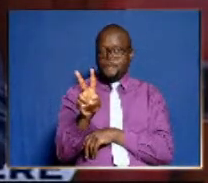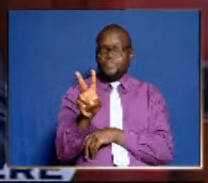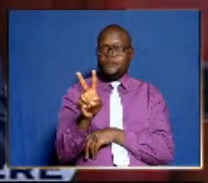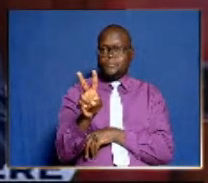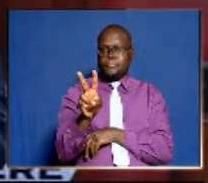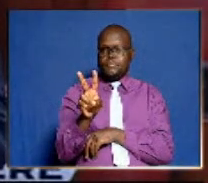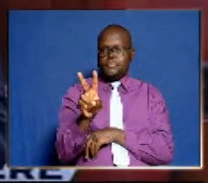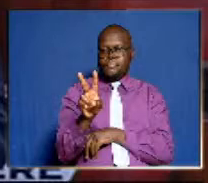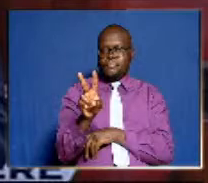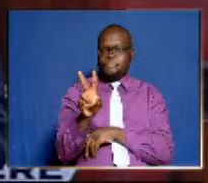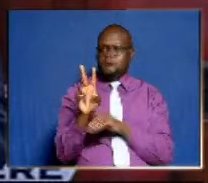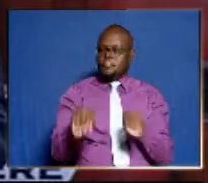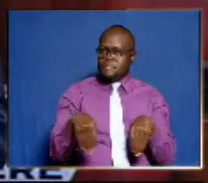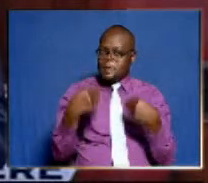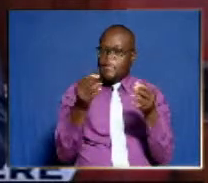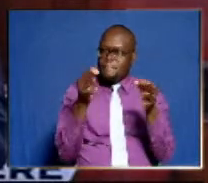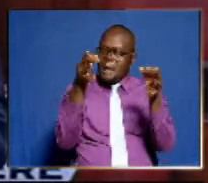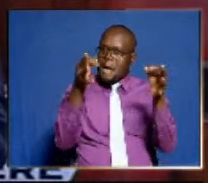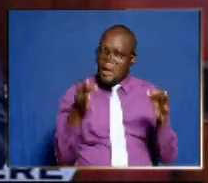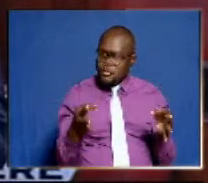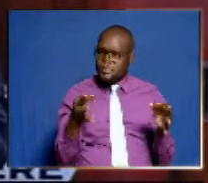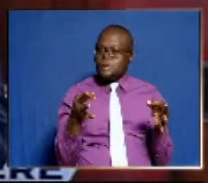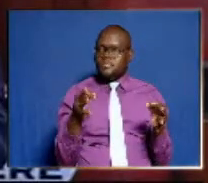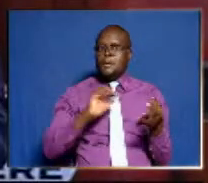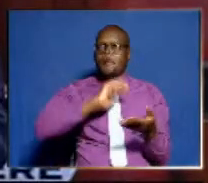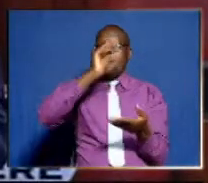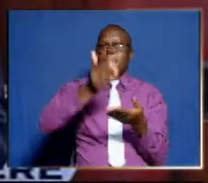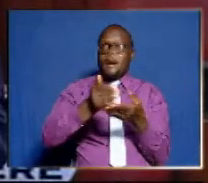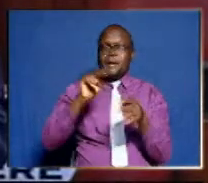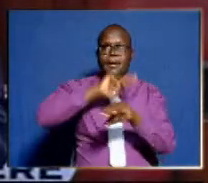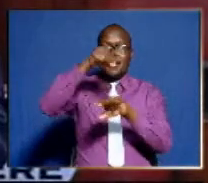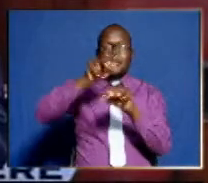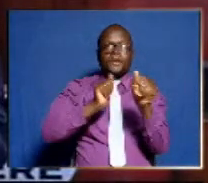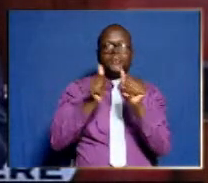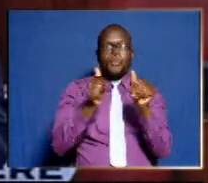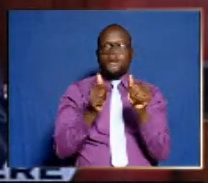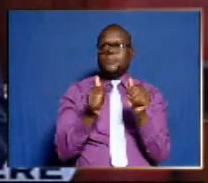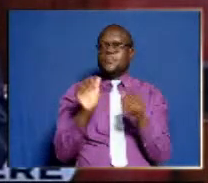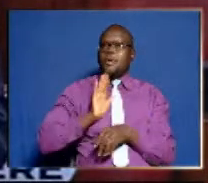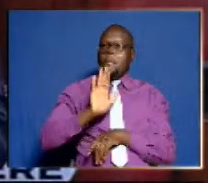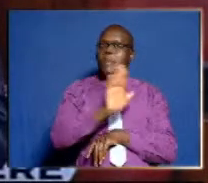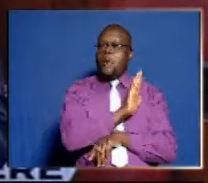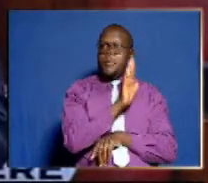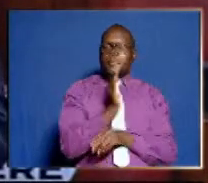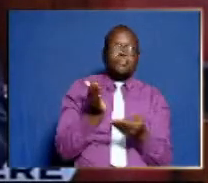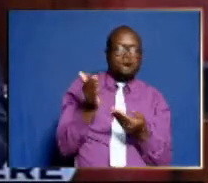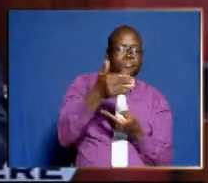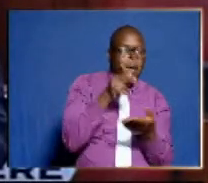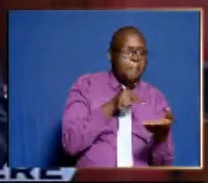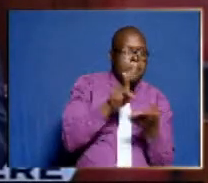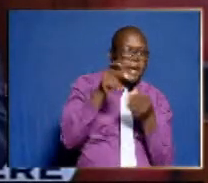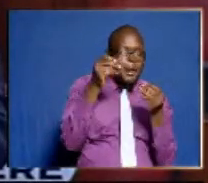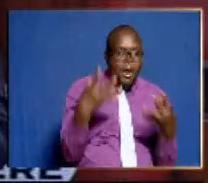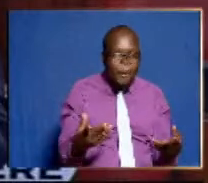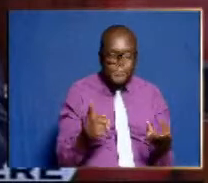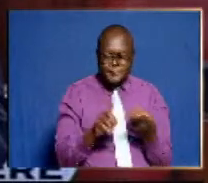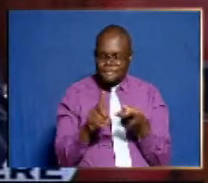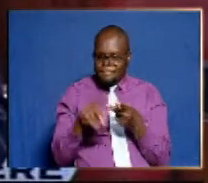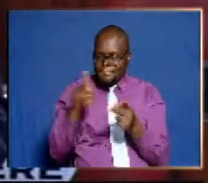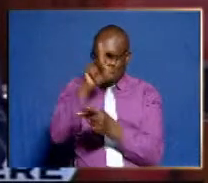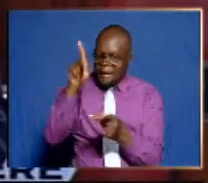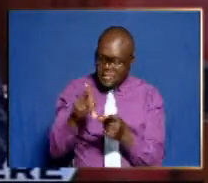Cabinet Secretary also give an account of the funds that the National Sports Fund Board has spent, and particularly in